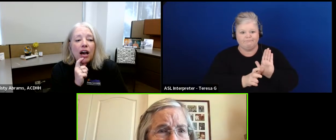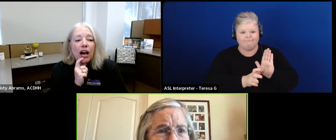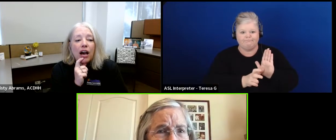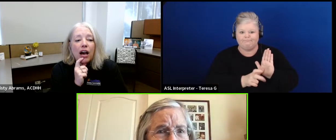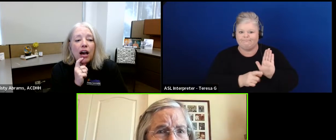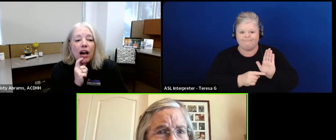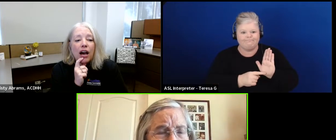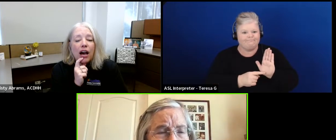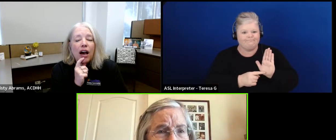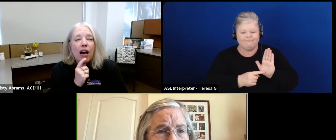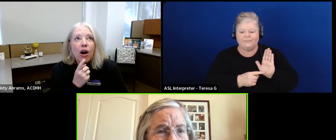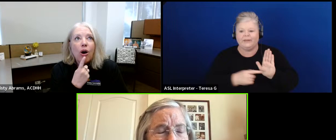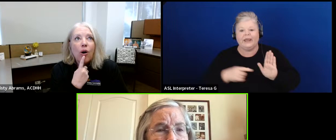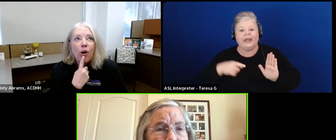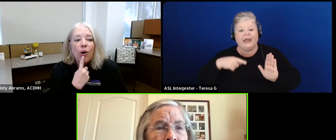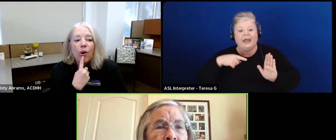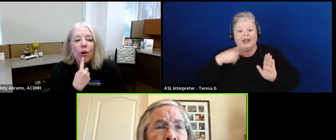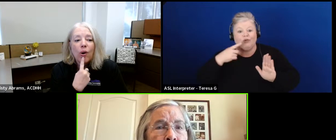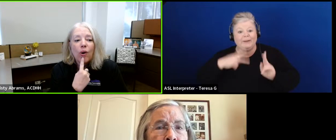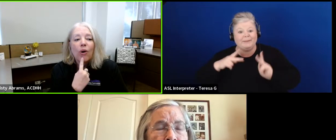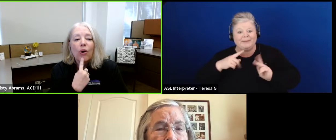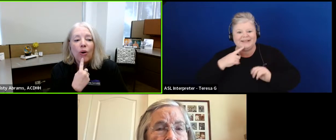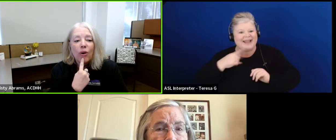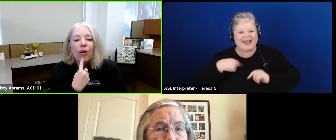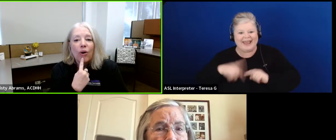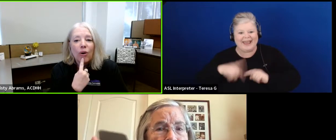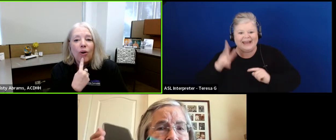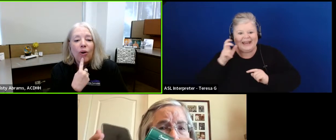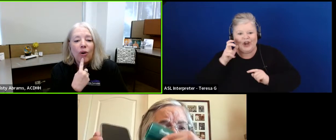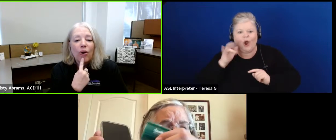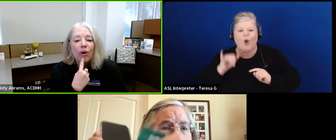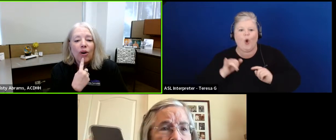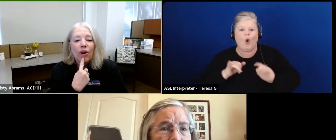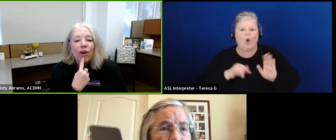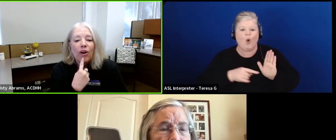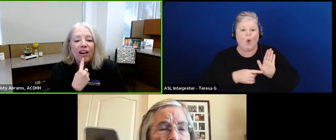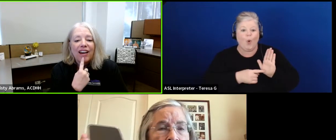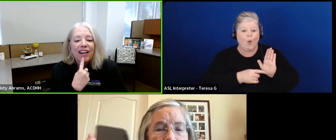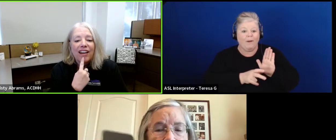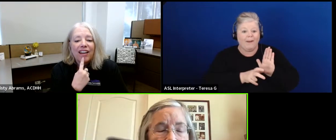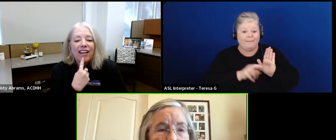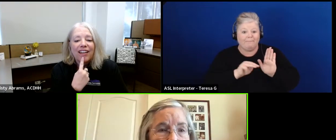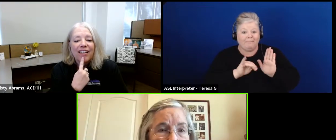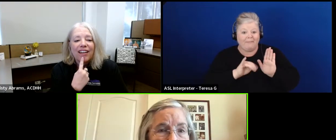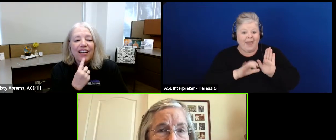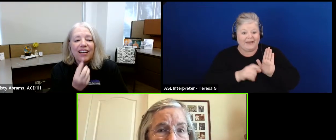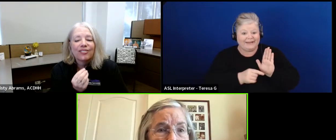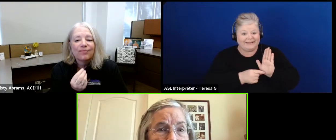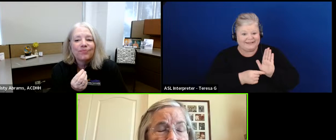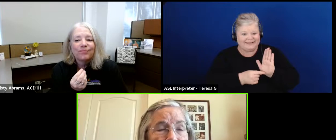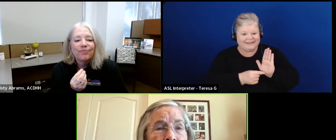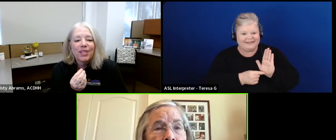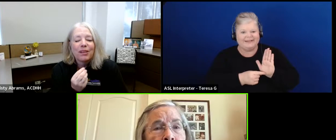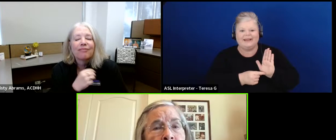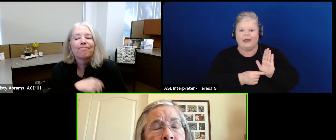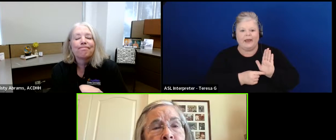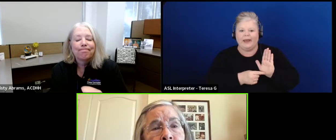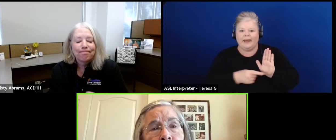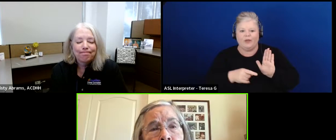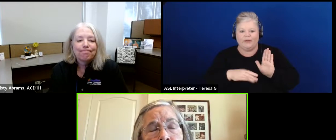say, I can't hear you now that, and I know it's because I put my phone in here and it's covered up the